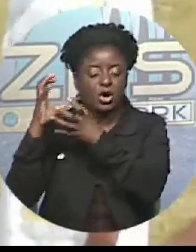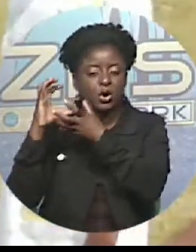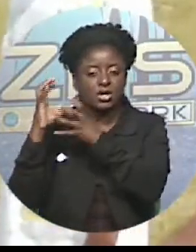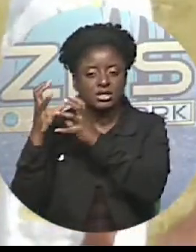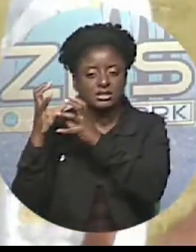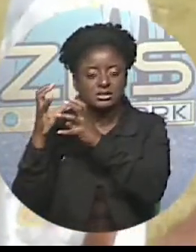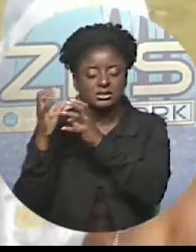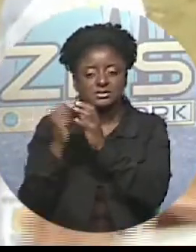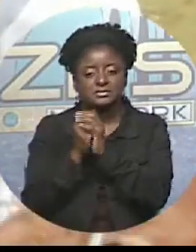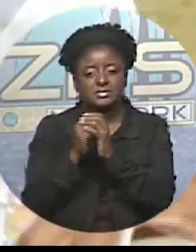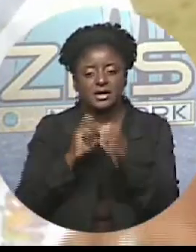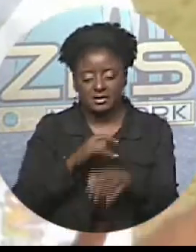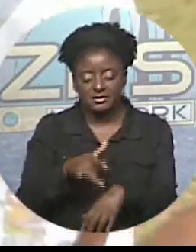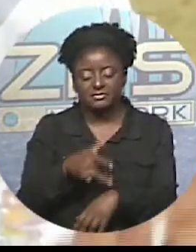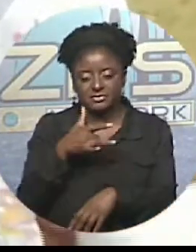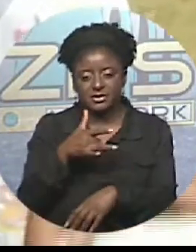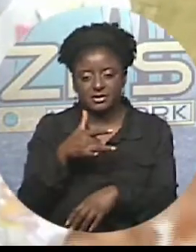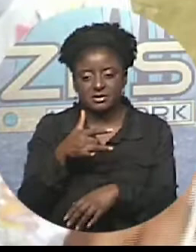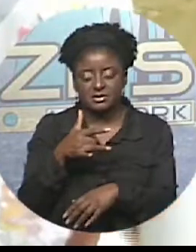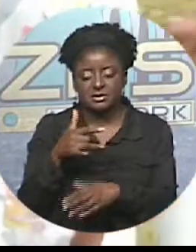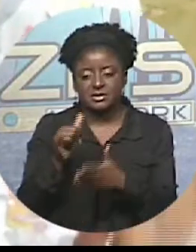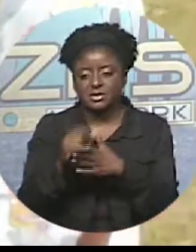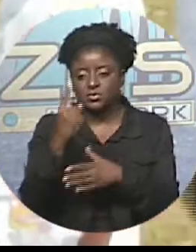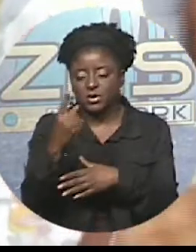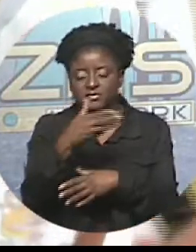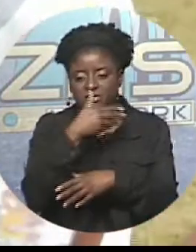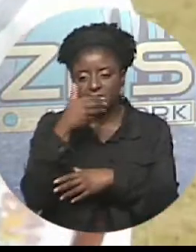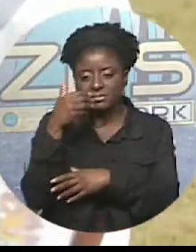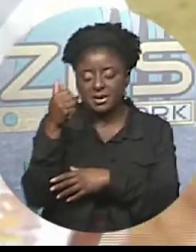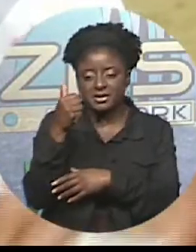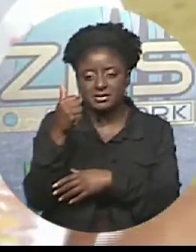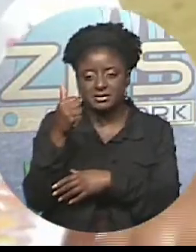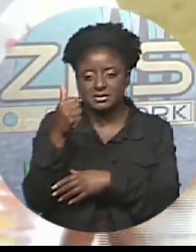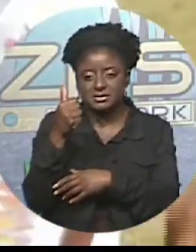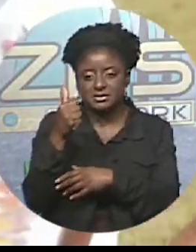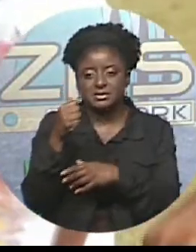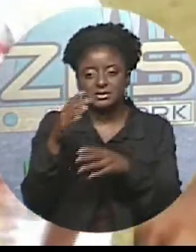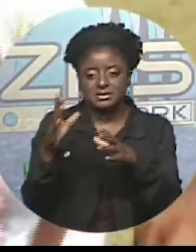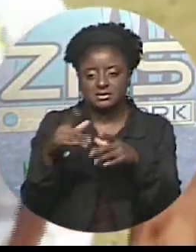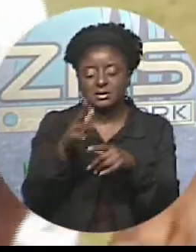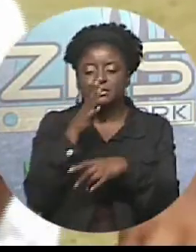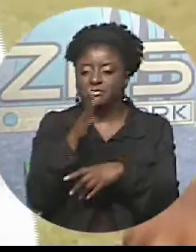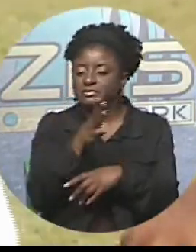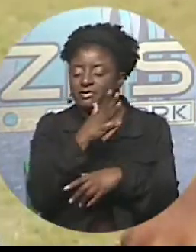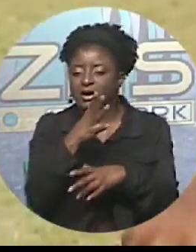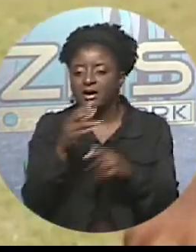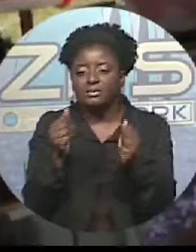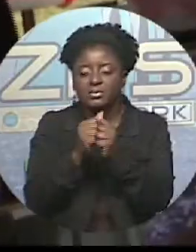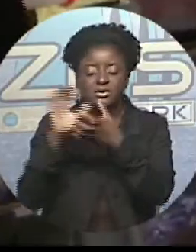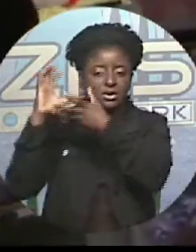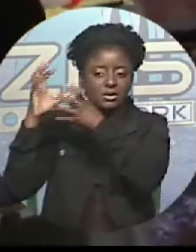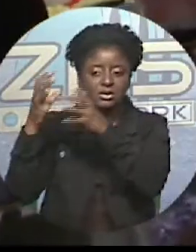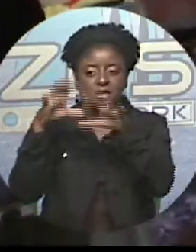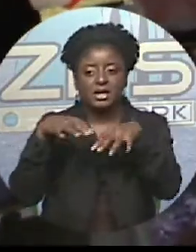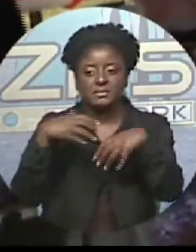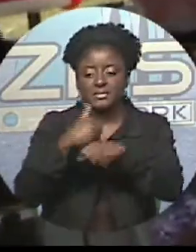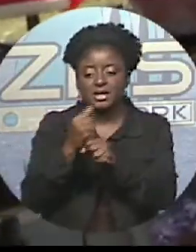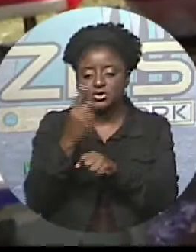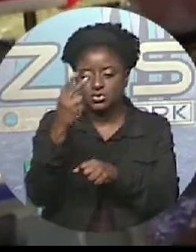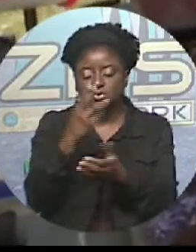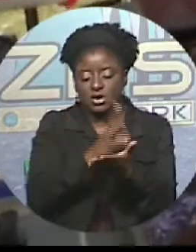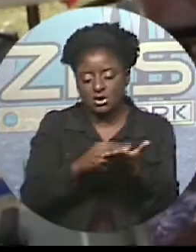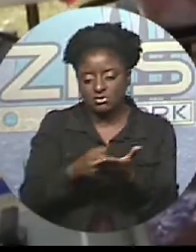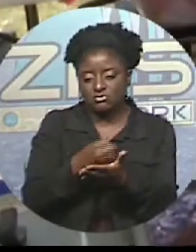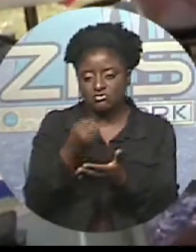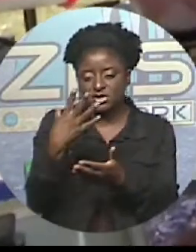coconut is one of the best. An orchard of coconut now could make you a very rich person. I live a simple life. I grew